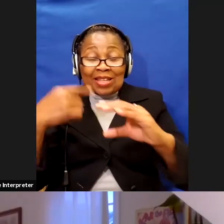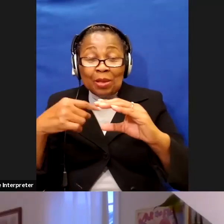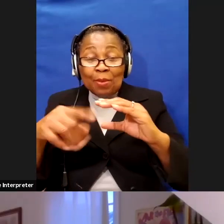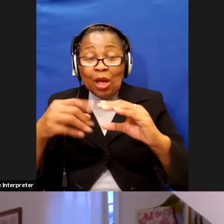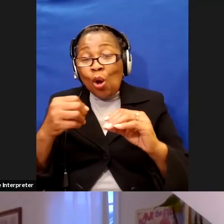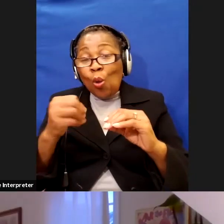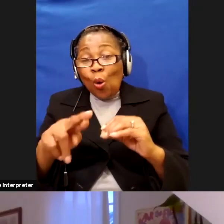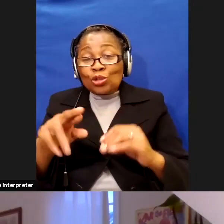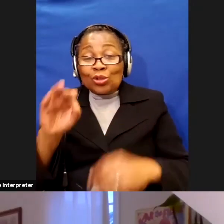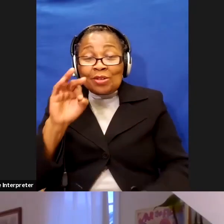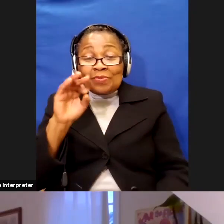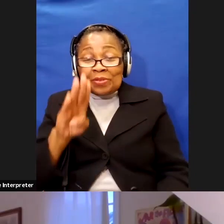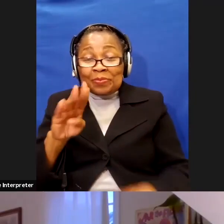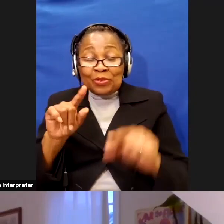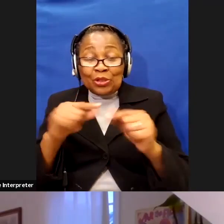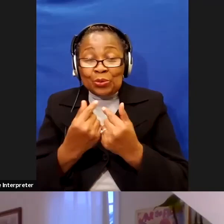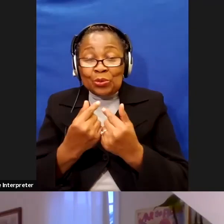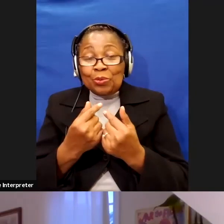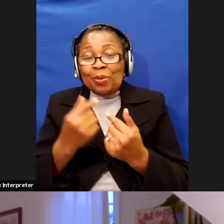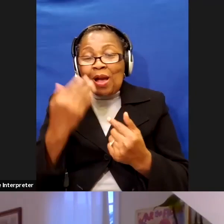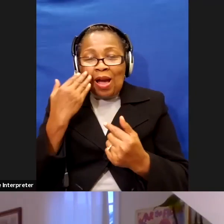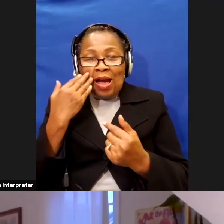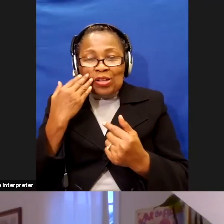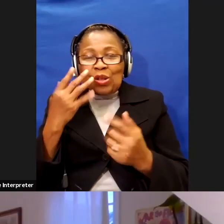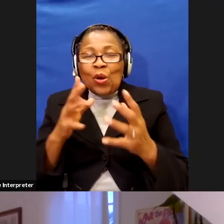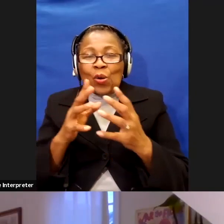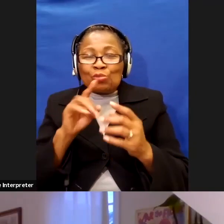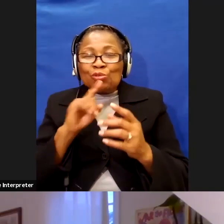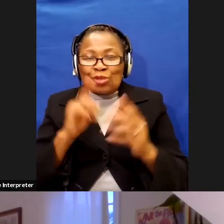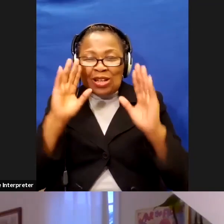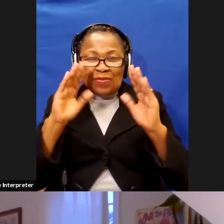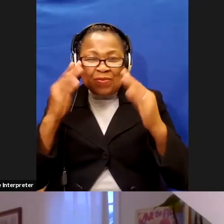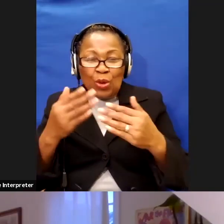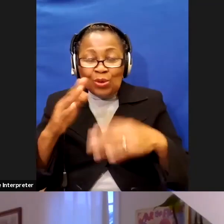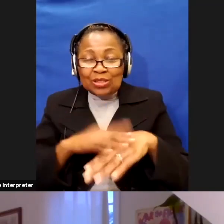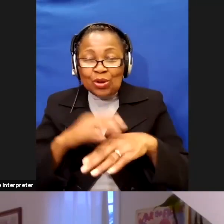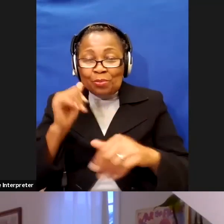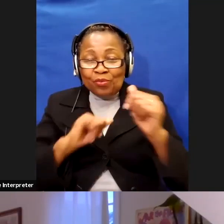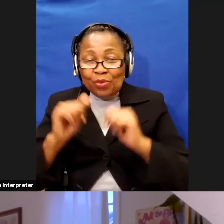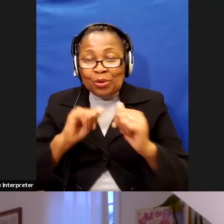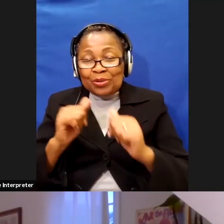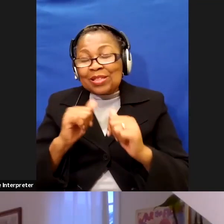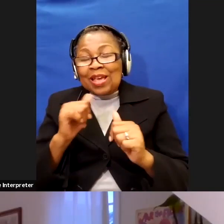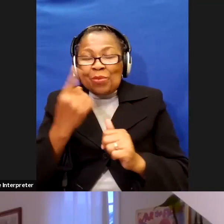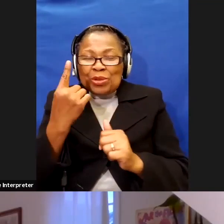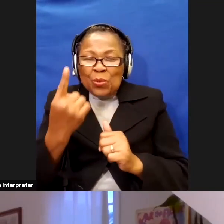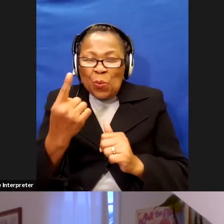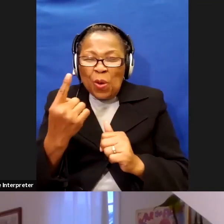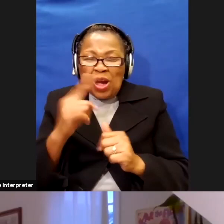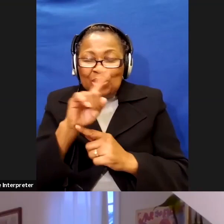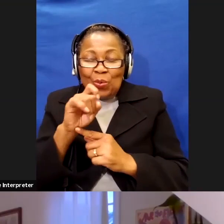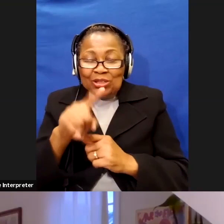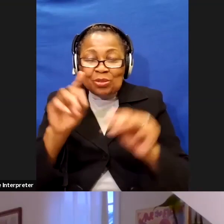have more questions that weren't answered. I know this was pretty performance focused, and there was one lingering question about museum space, but we're happy to talk